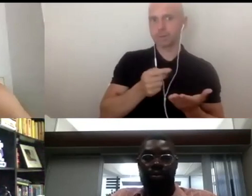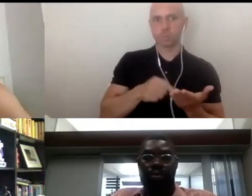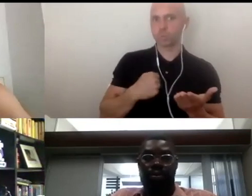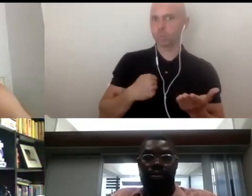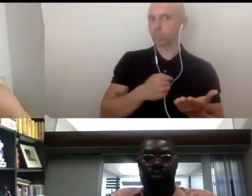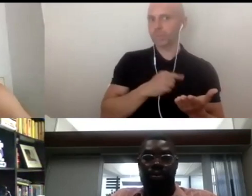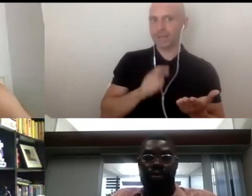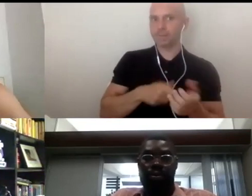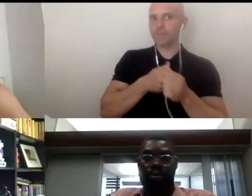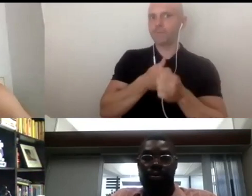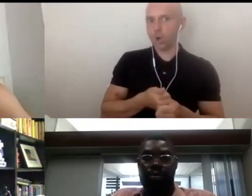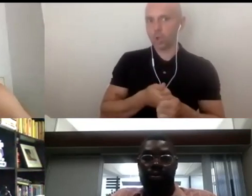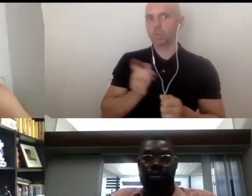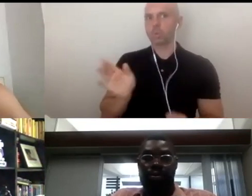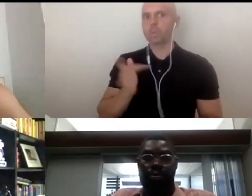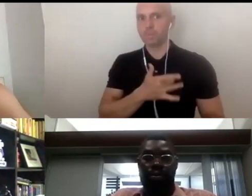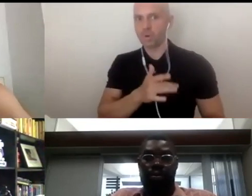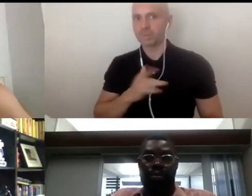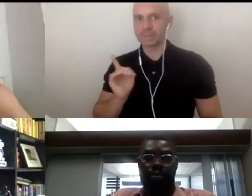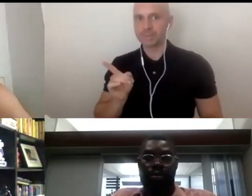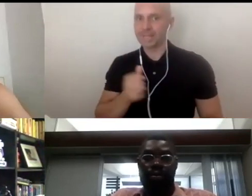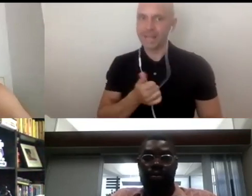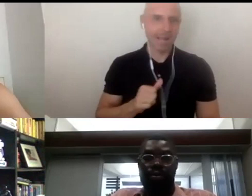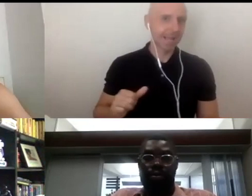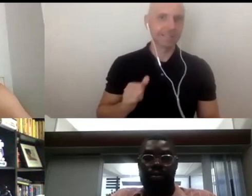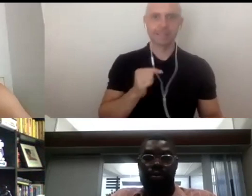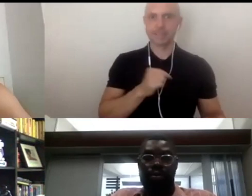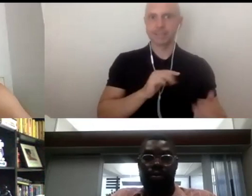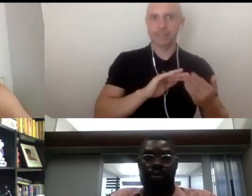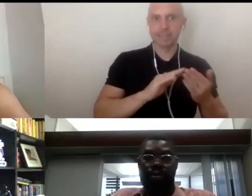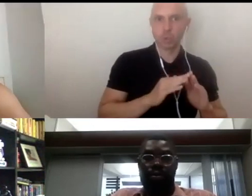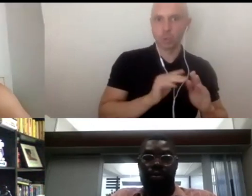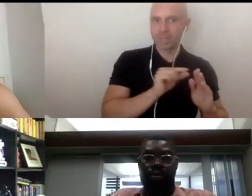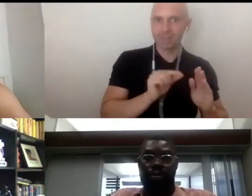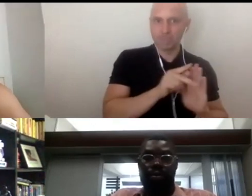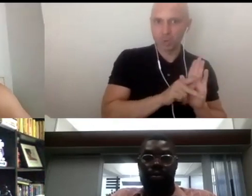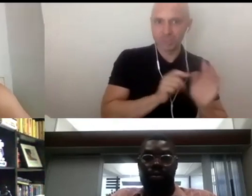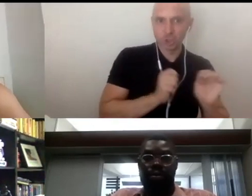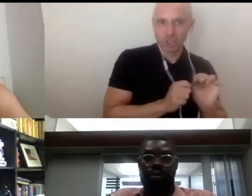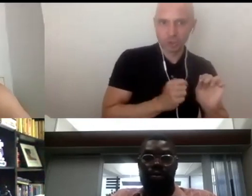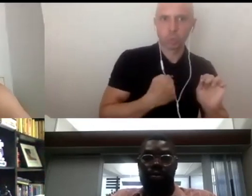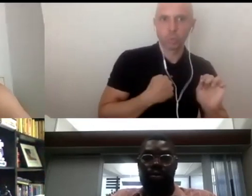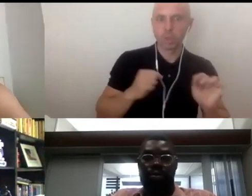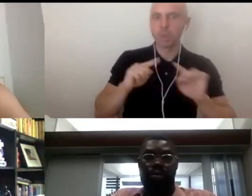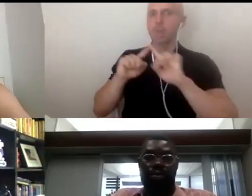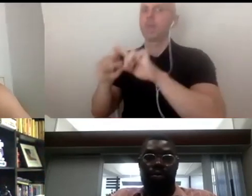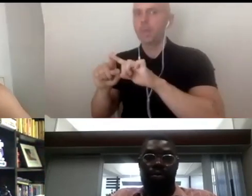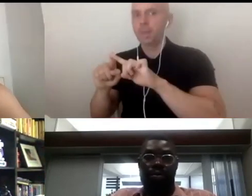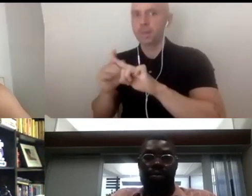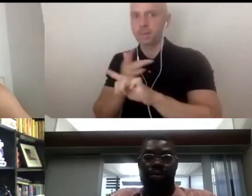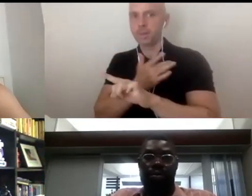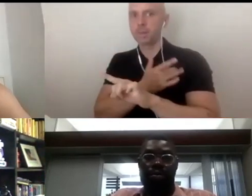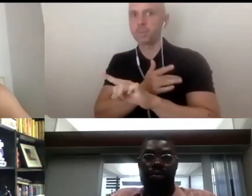through official channels at a high level up to the province. However, there is in the document that I talked about